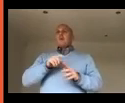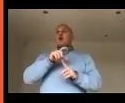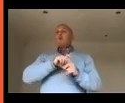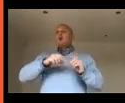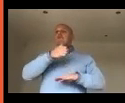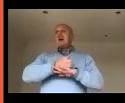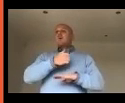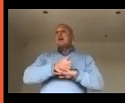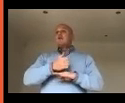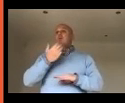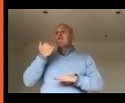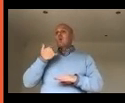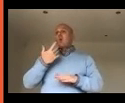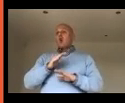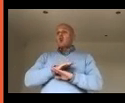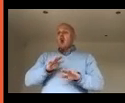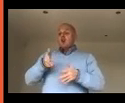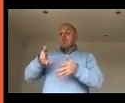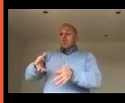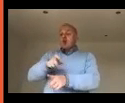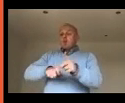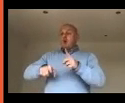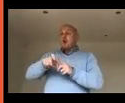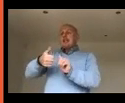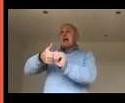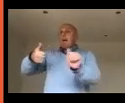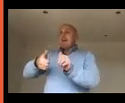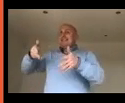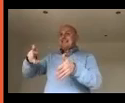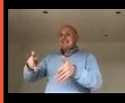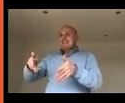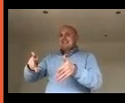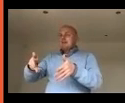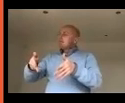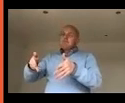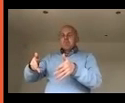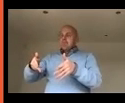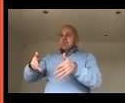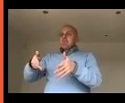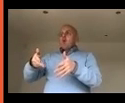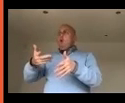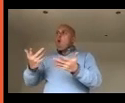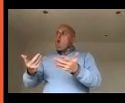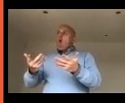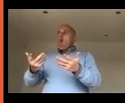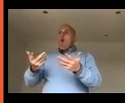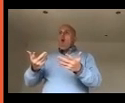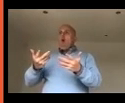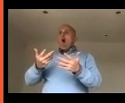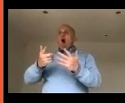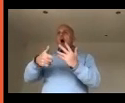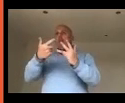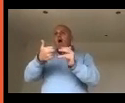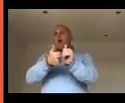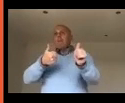fund community interest companies, and it doesn't fund companies where directors